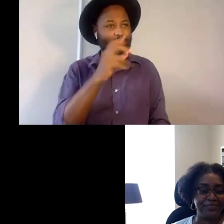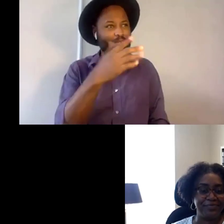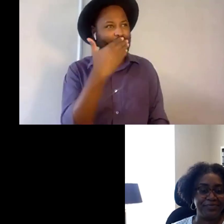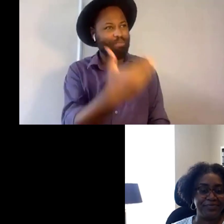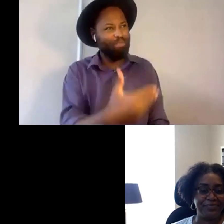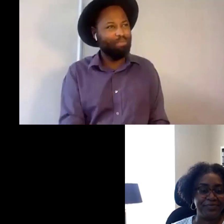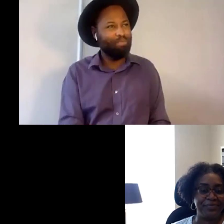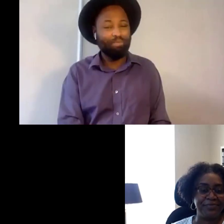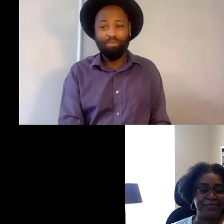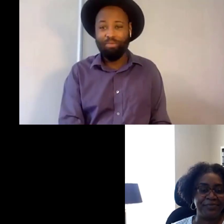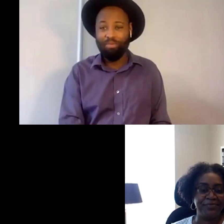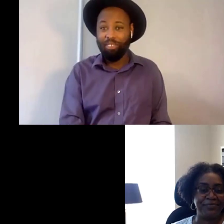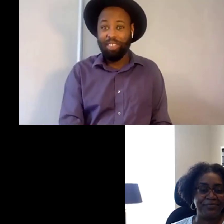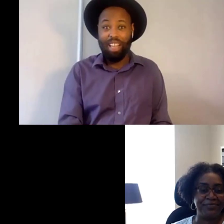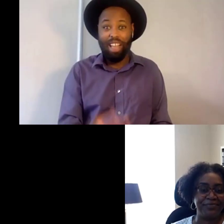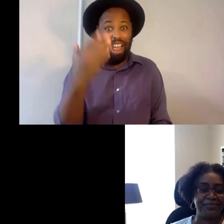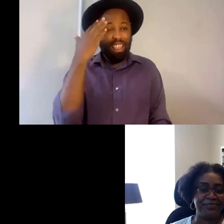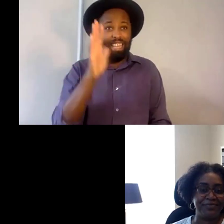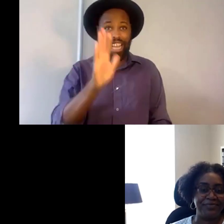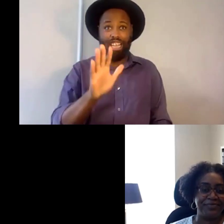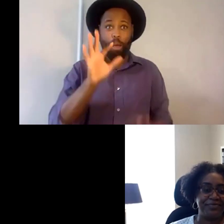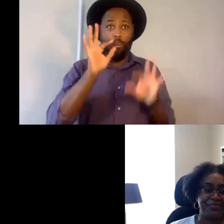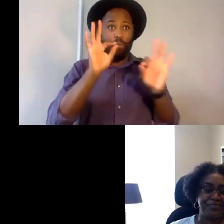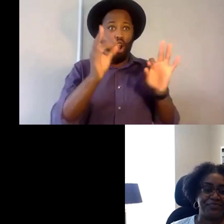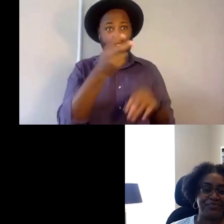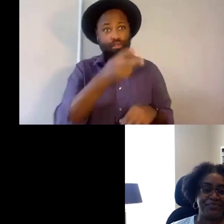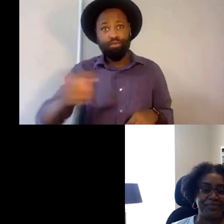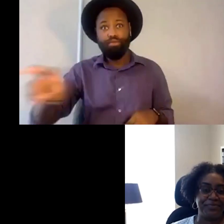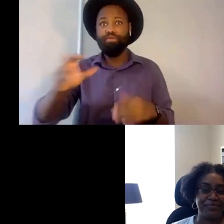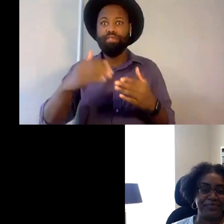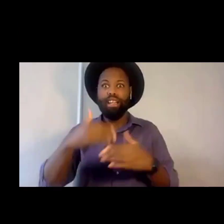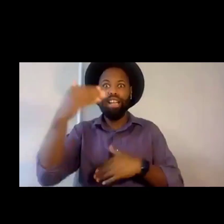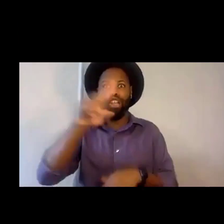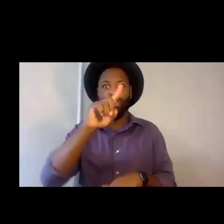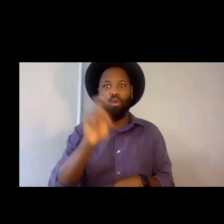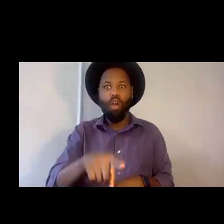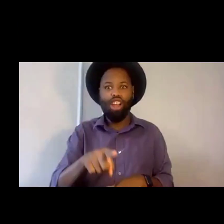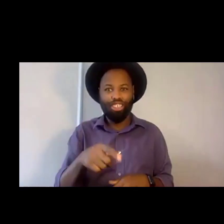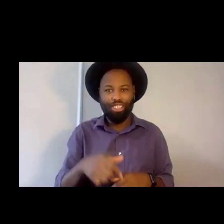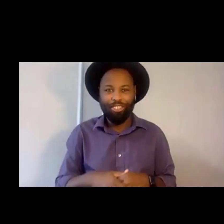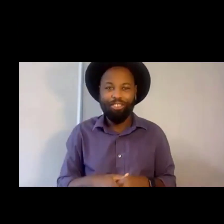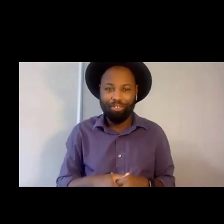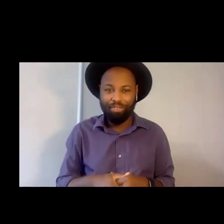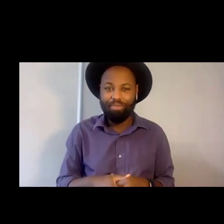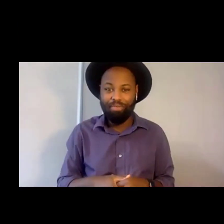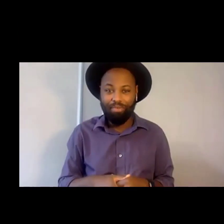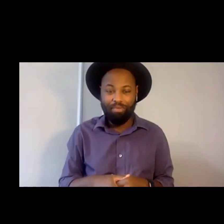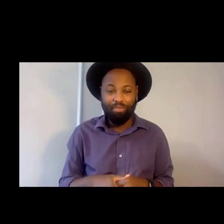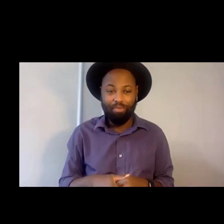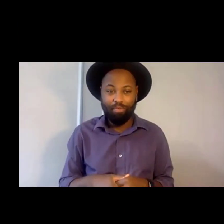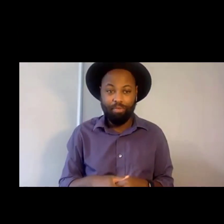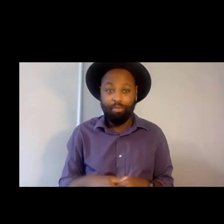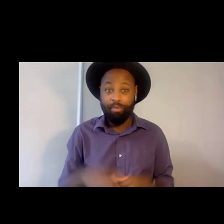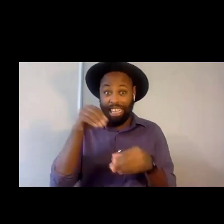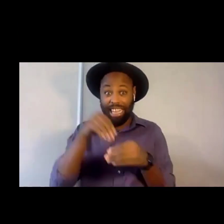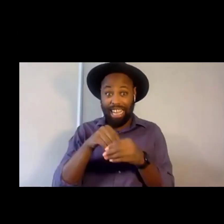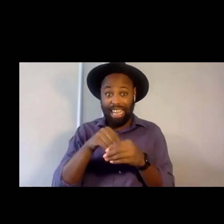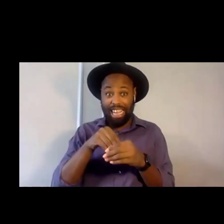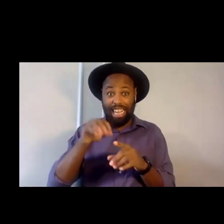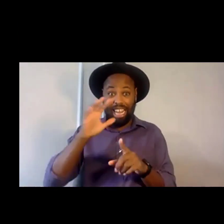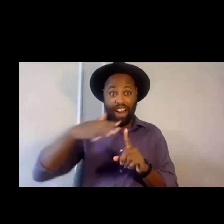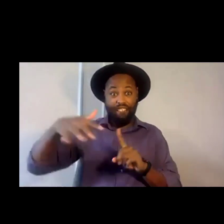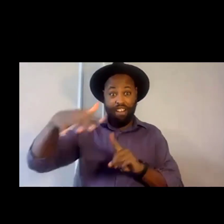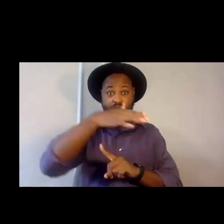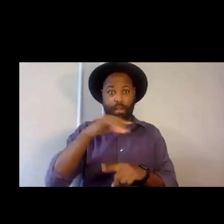I think that's an excellent segue to the next question that was posted. And that is, in an environment like higher education where